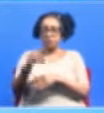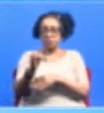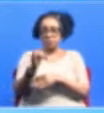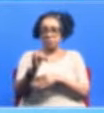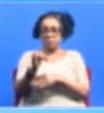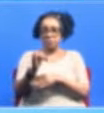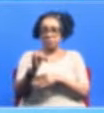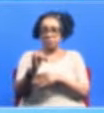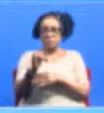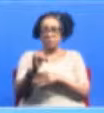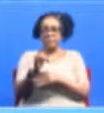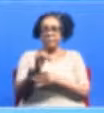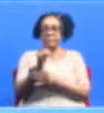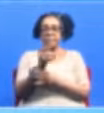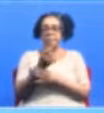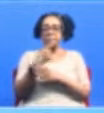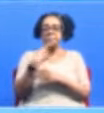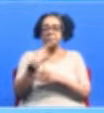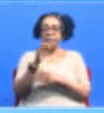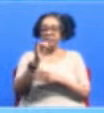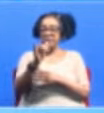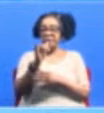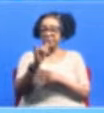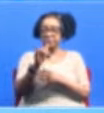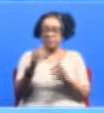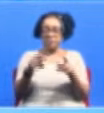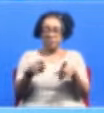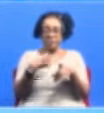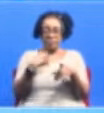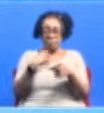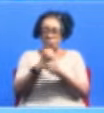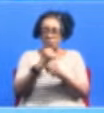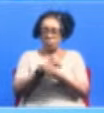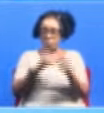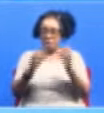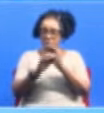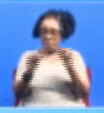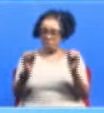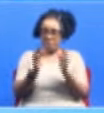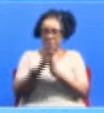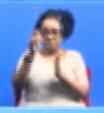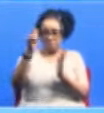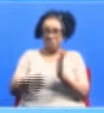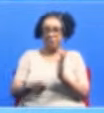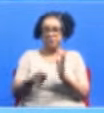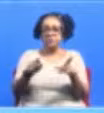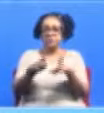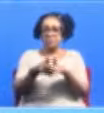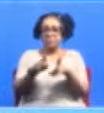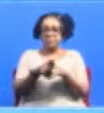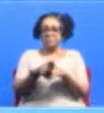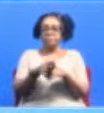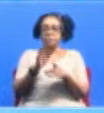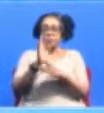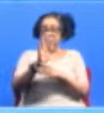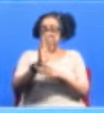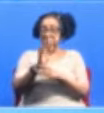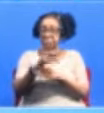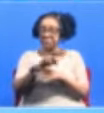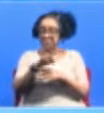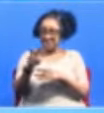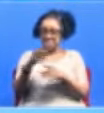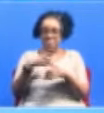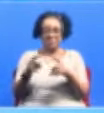that the alleged rot and incompetence in the judiciary was being overseen by her. Let's hear more from the interview.